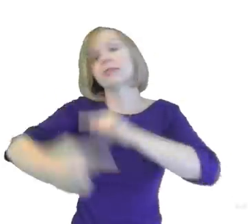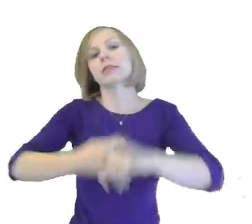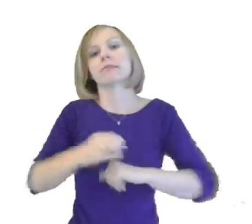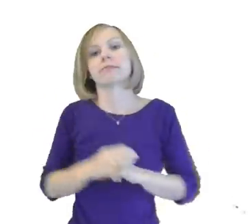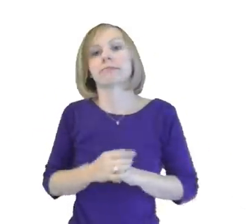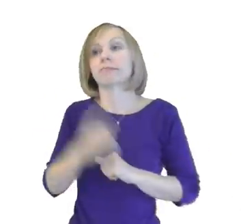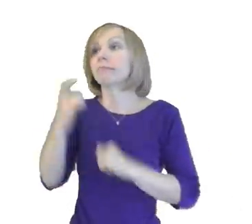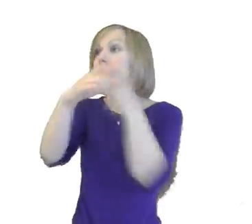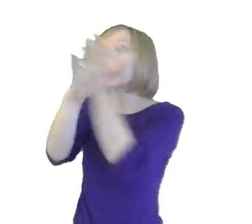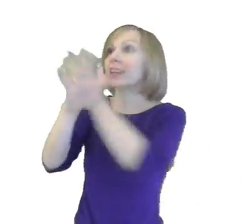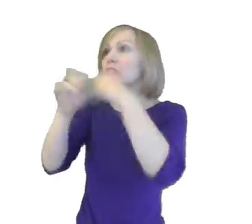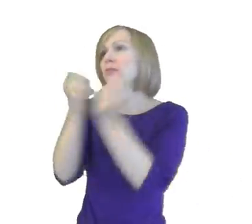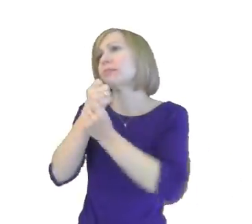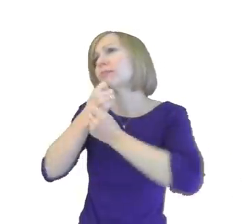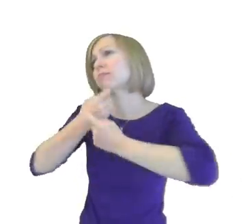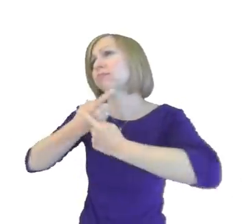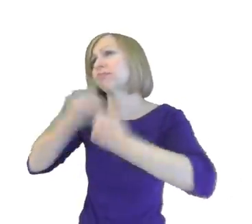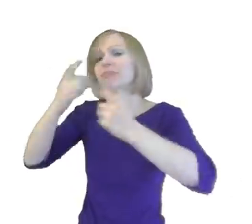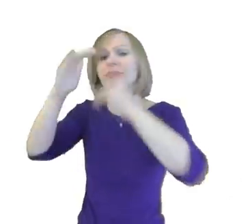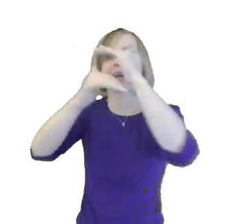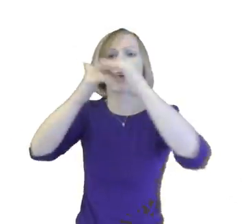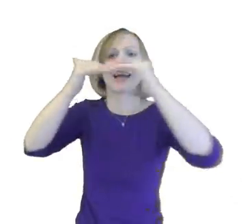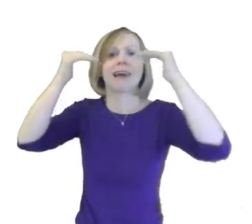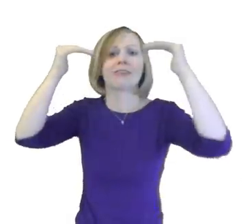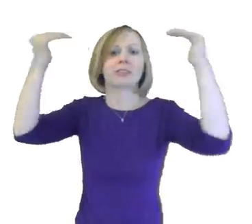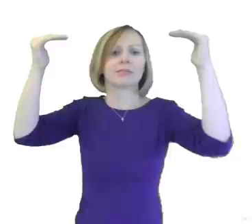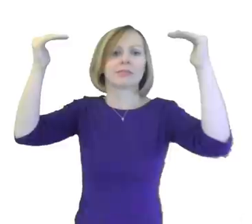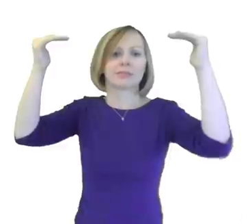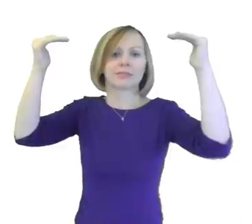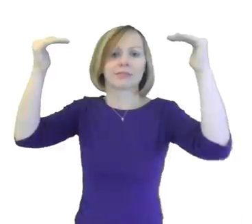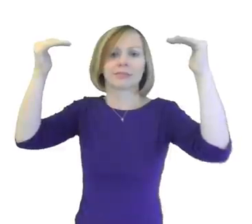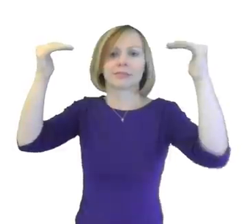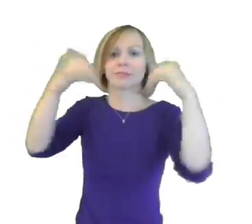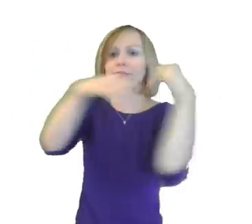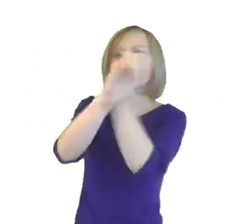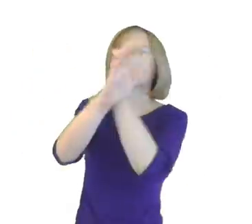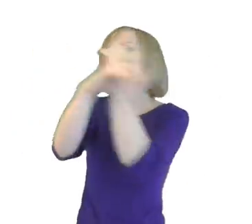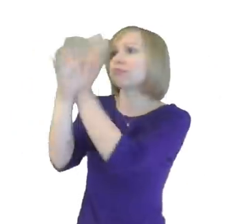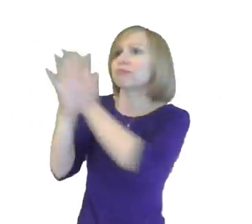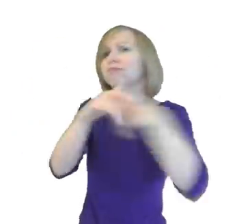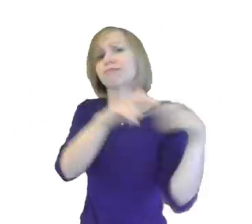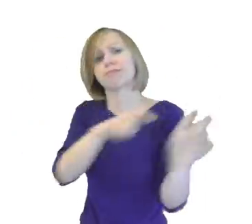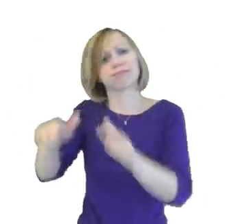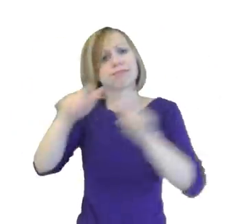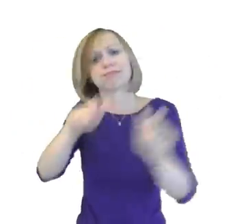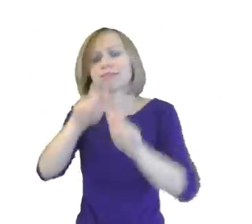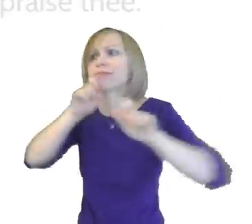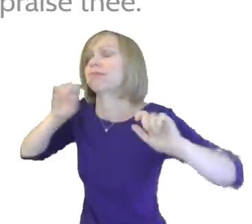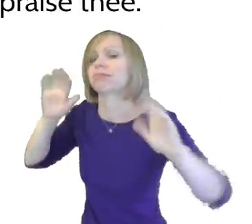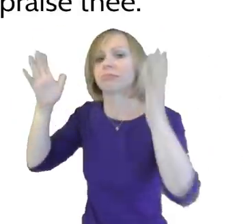thee all angels cry aloud, the heavens and all the powers therein. To thee cherubim and seraphim continually do